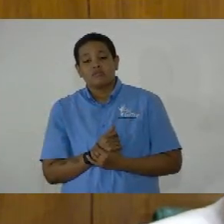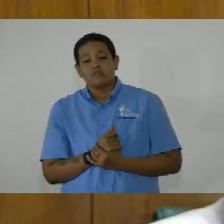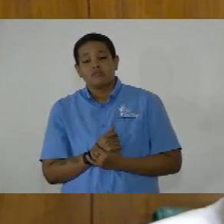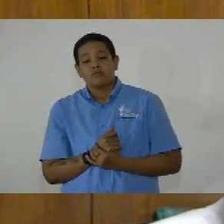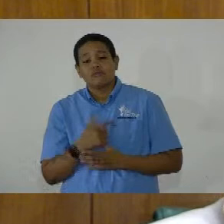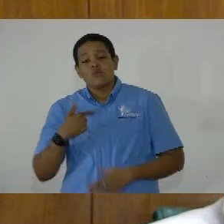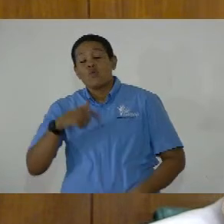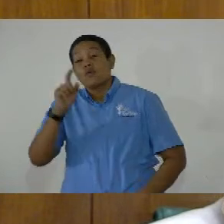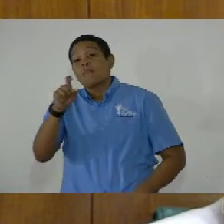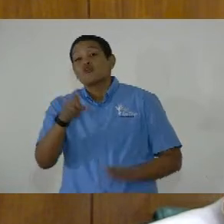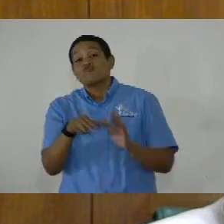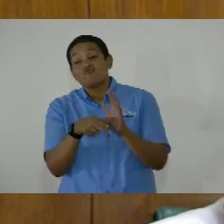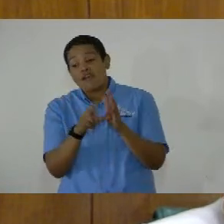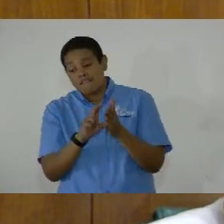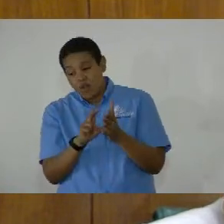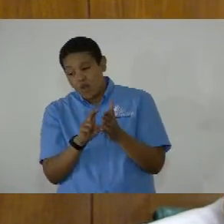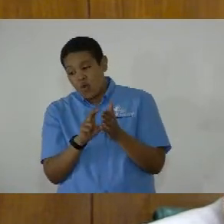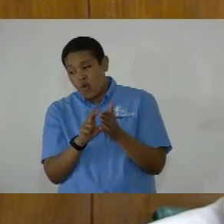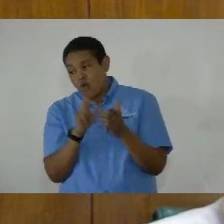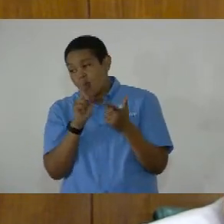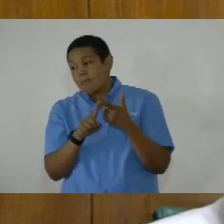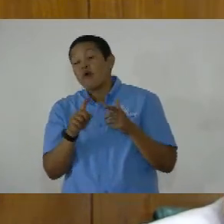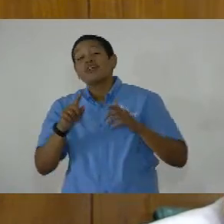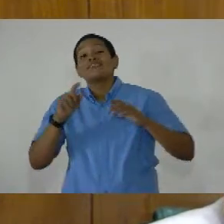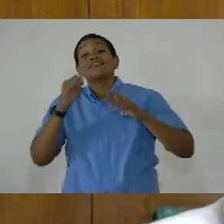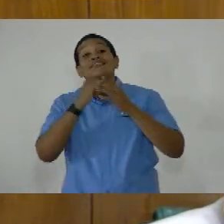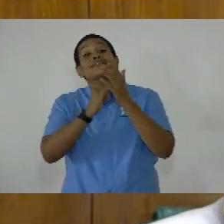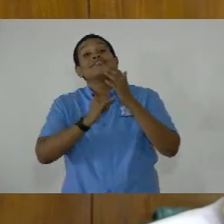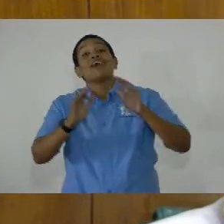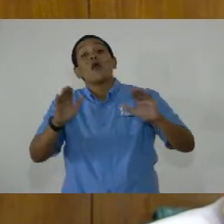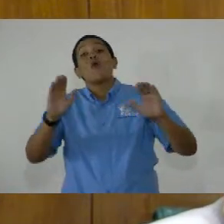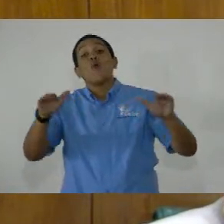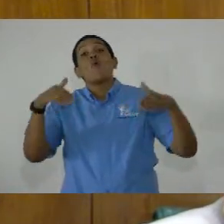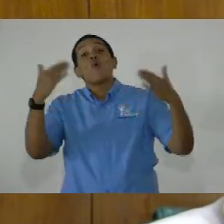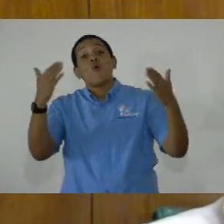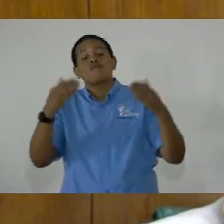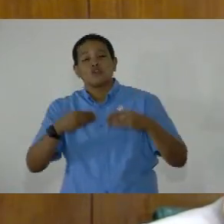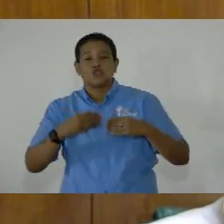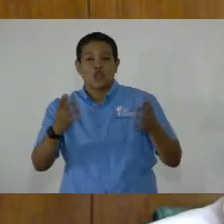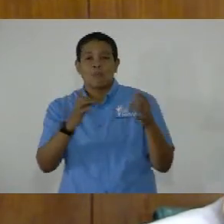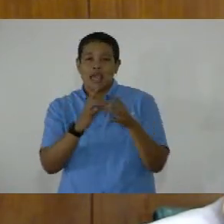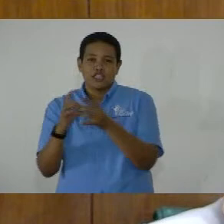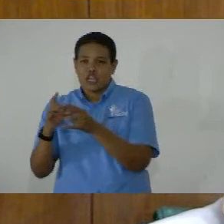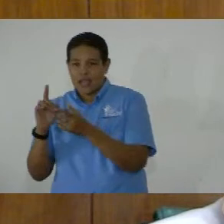We must review and redesign the supply chains,